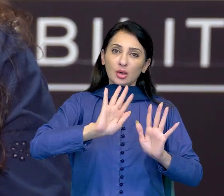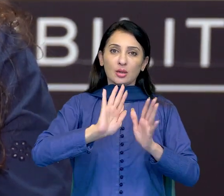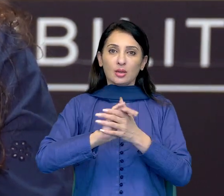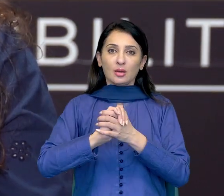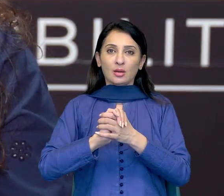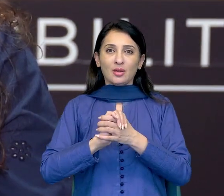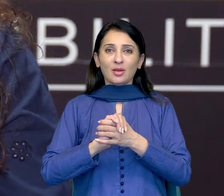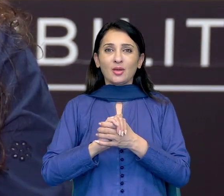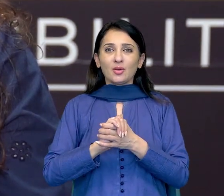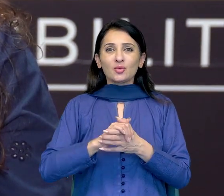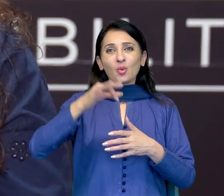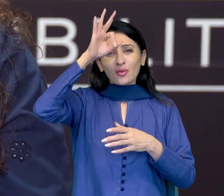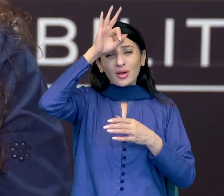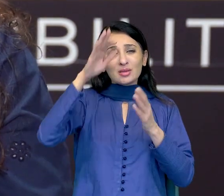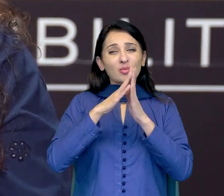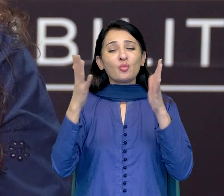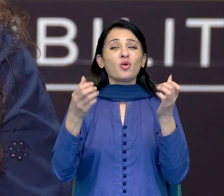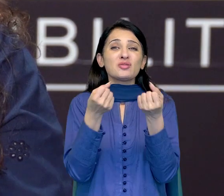and his